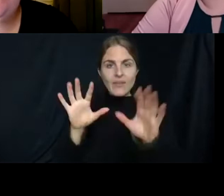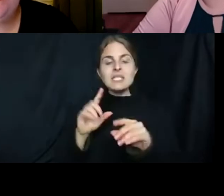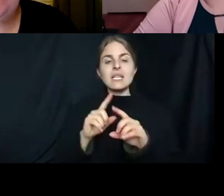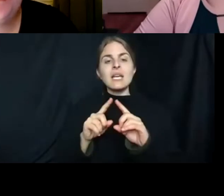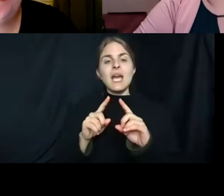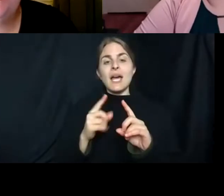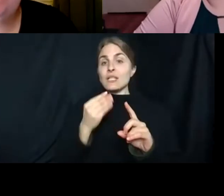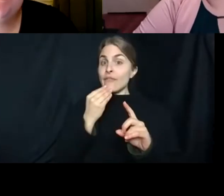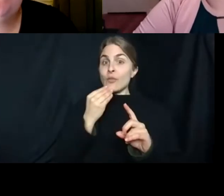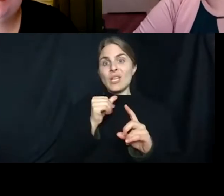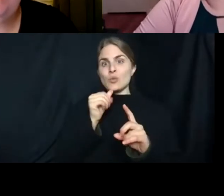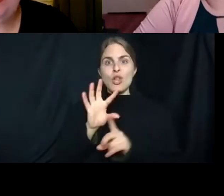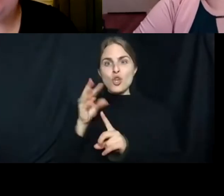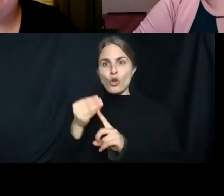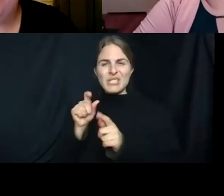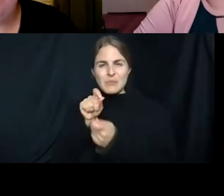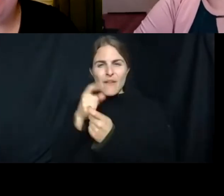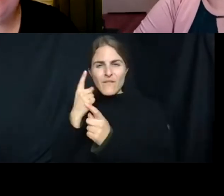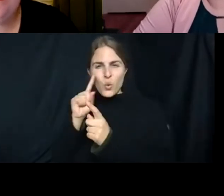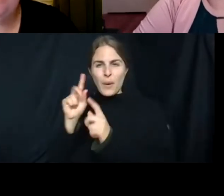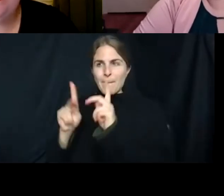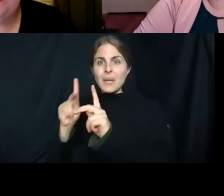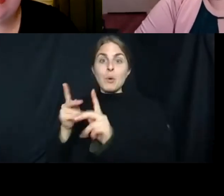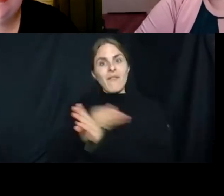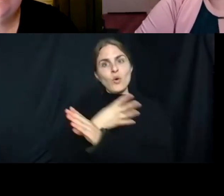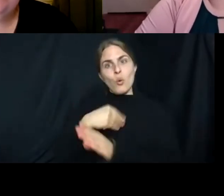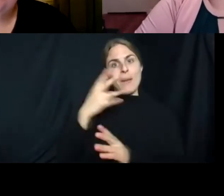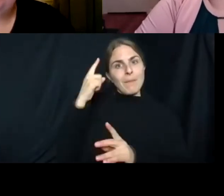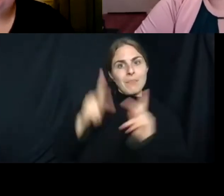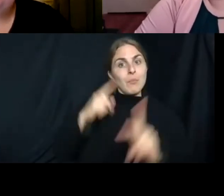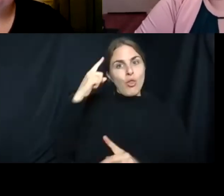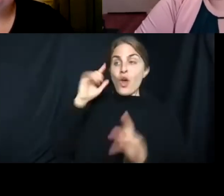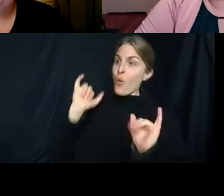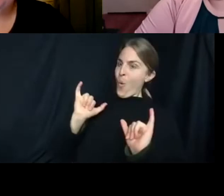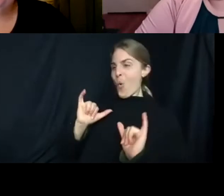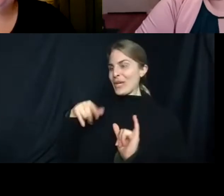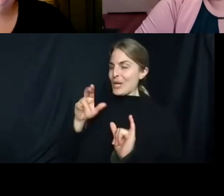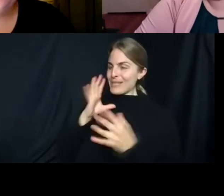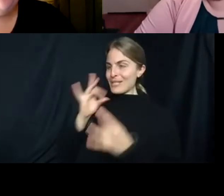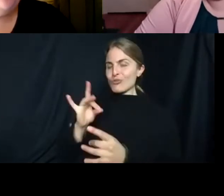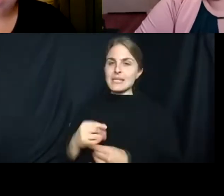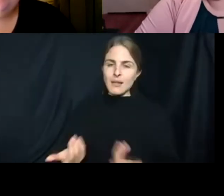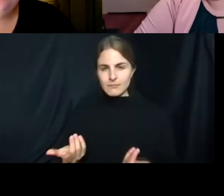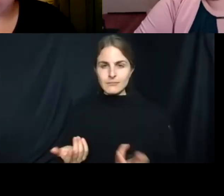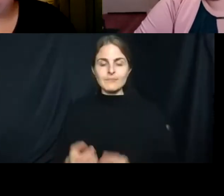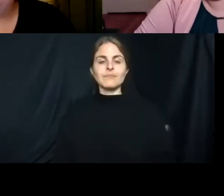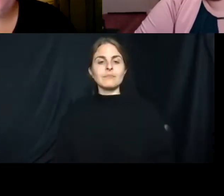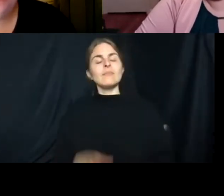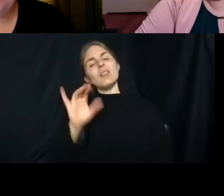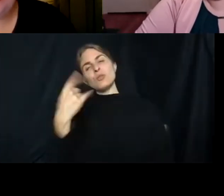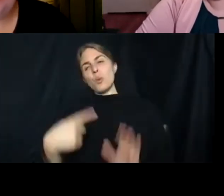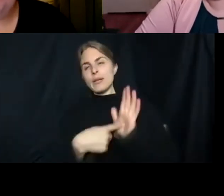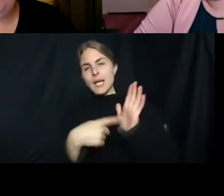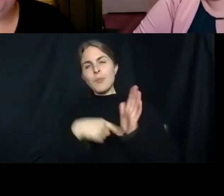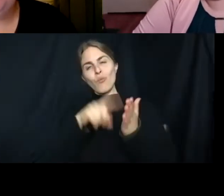it's a food that's very culturally specific for a lot of people before white people decided it was interesting. Mm-hmm. And this is like an example of what